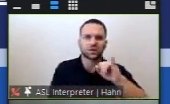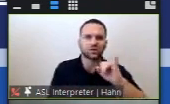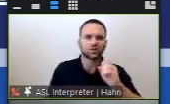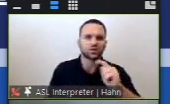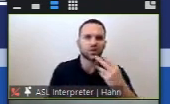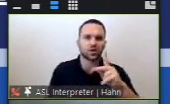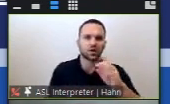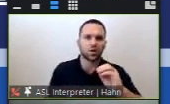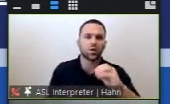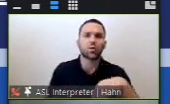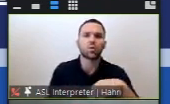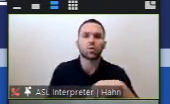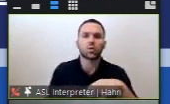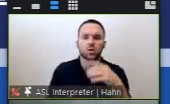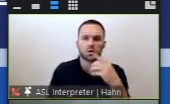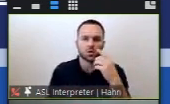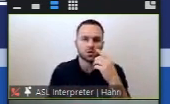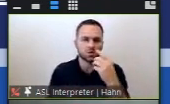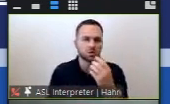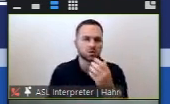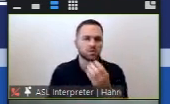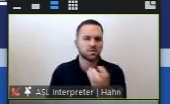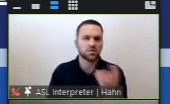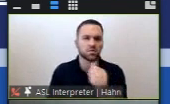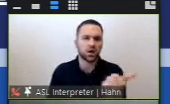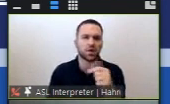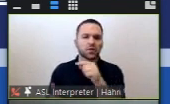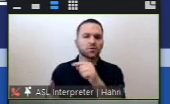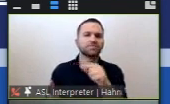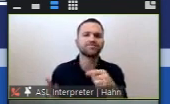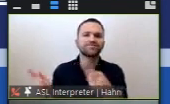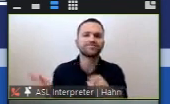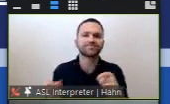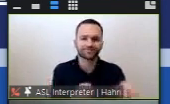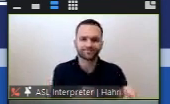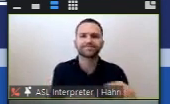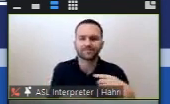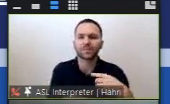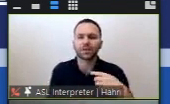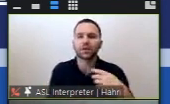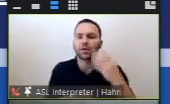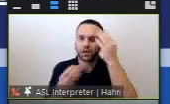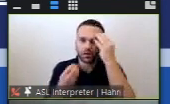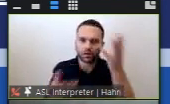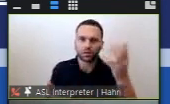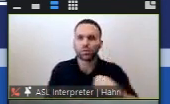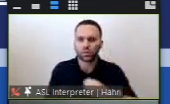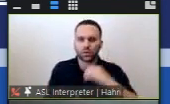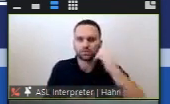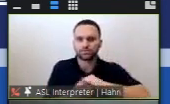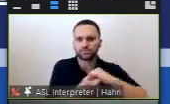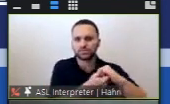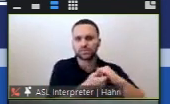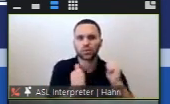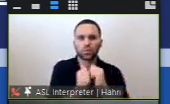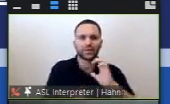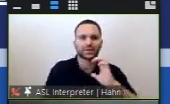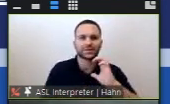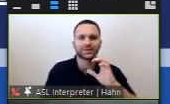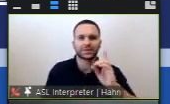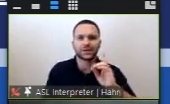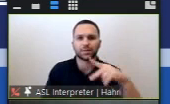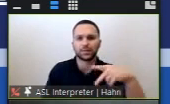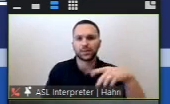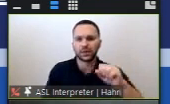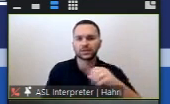other isolated incidents as well. I do want you to know we work with CDPS and